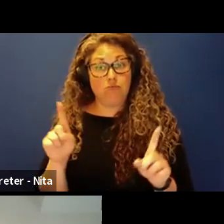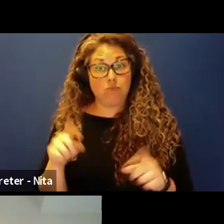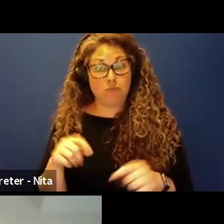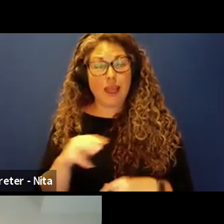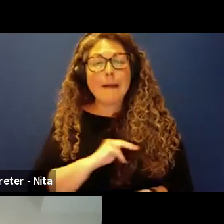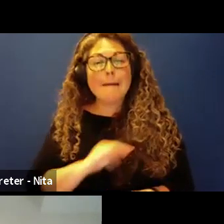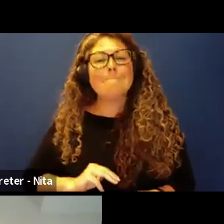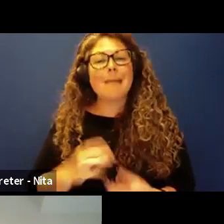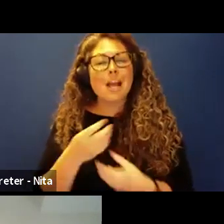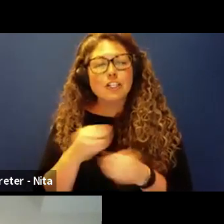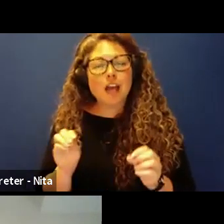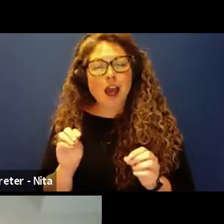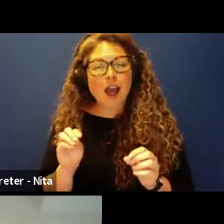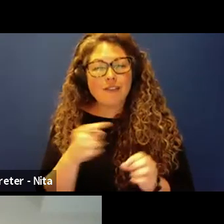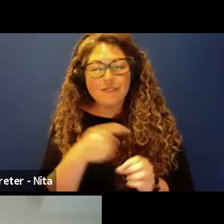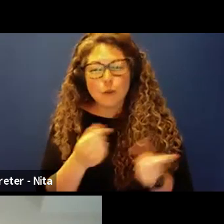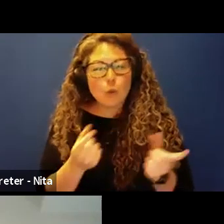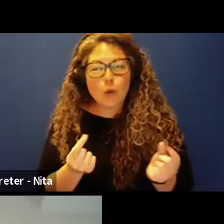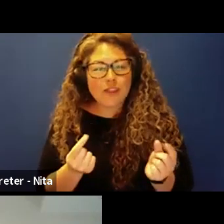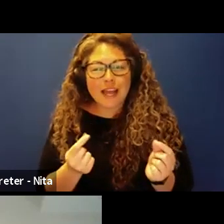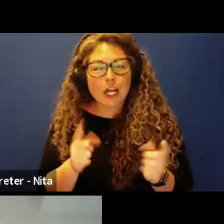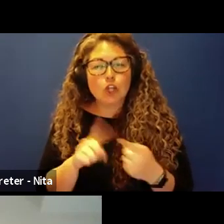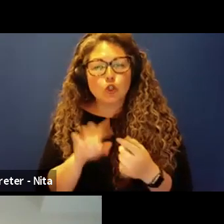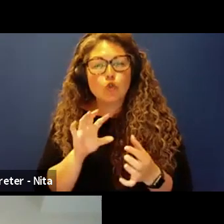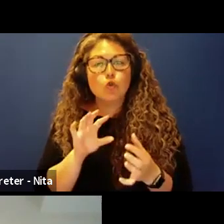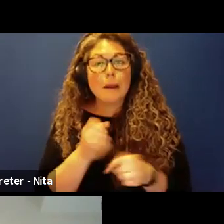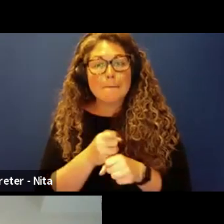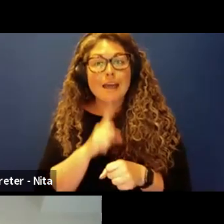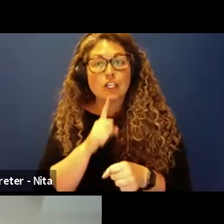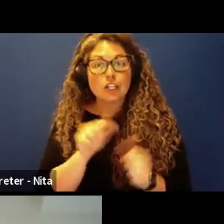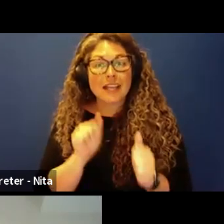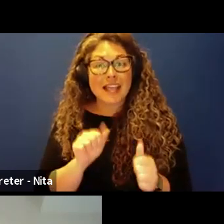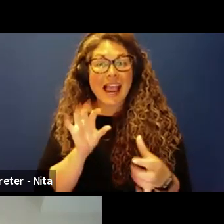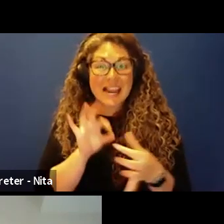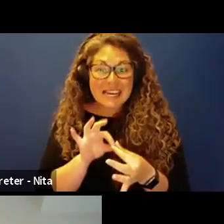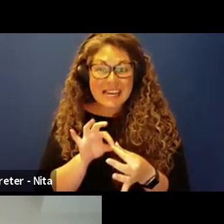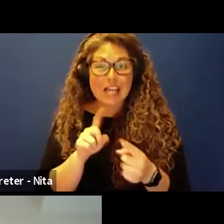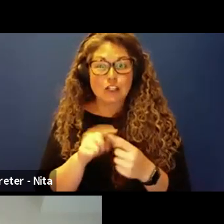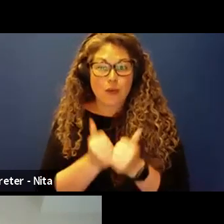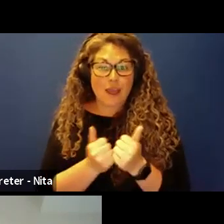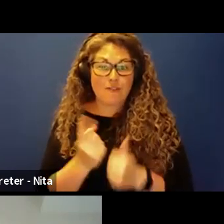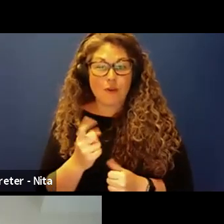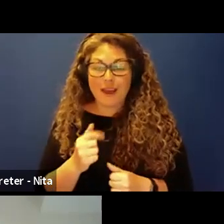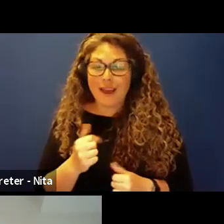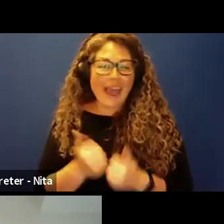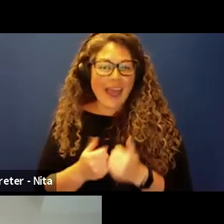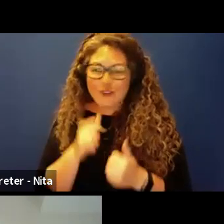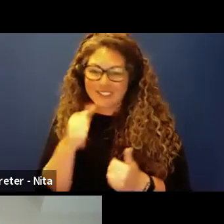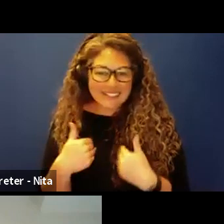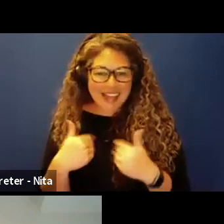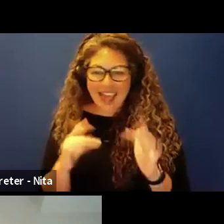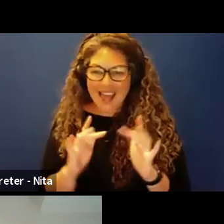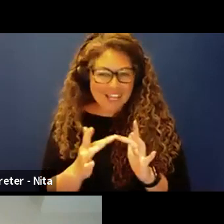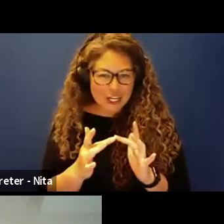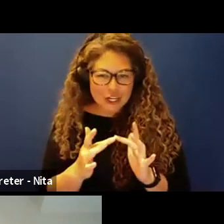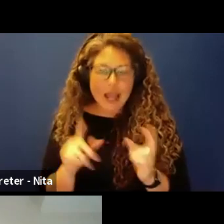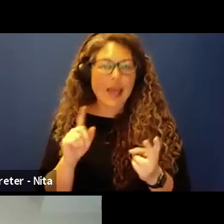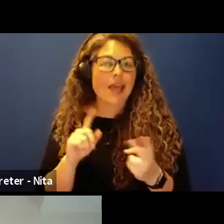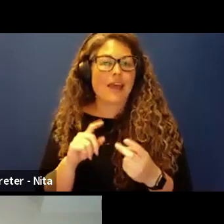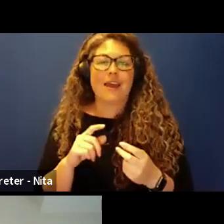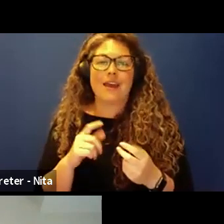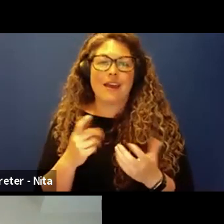doing to connect with everyone? And everybody don't have internet. Everybody